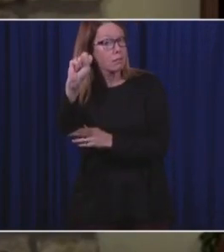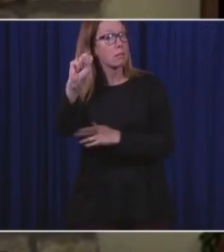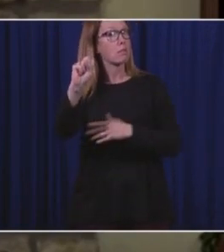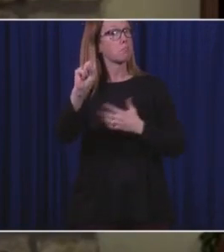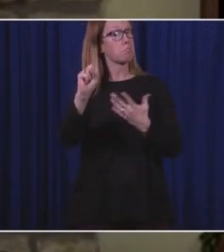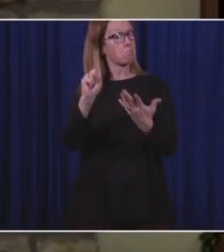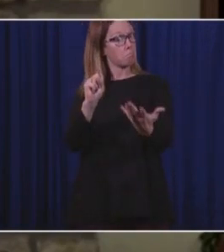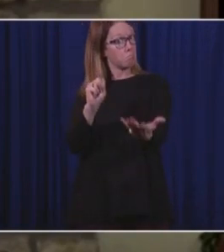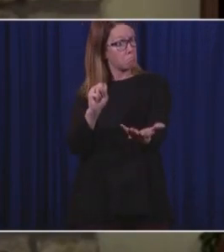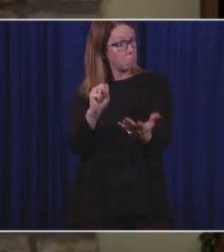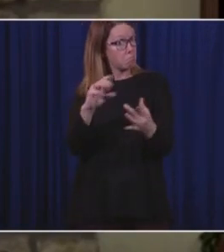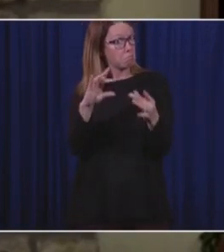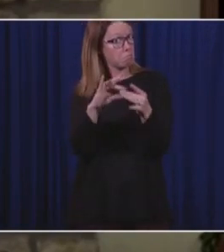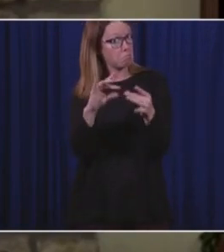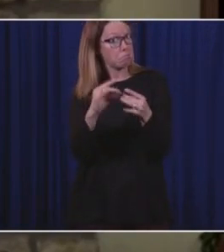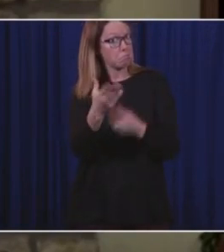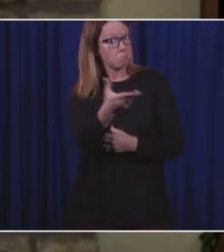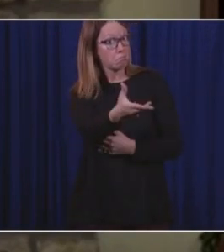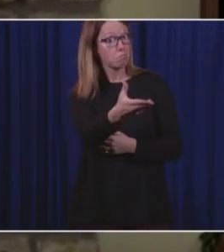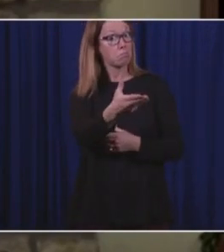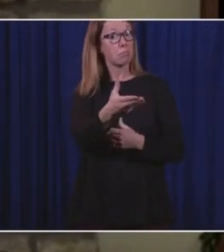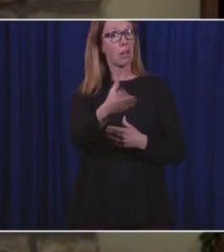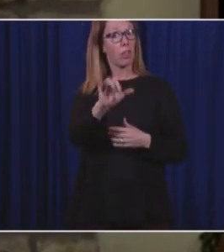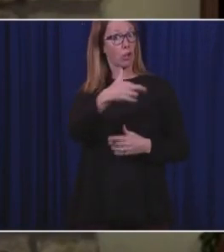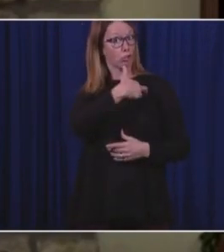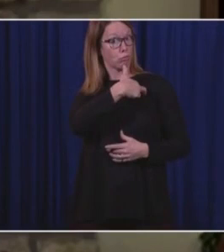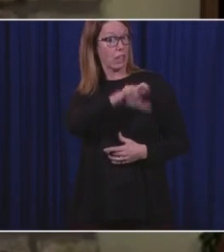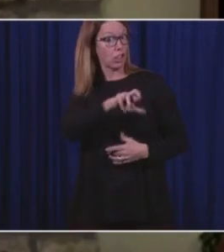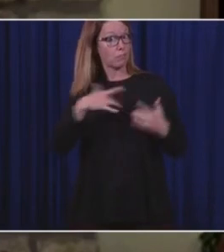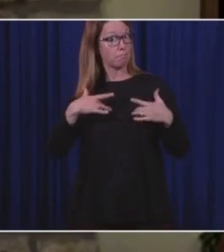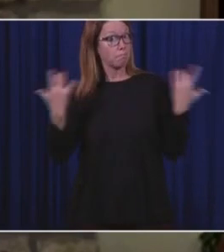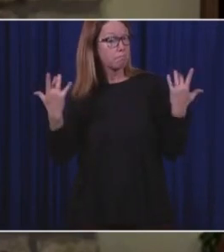to the issue of whether or not those religious